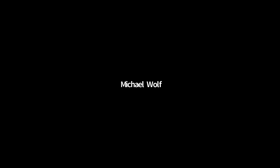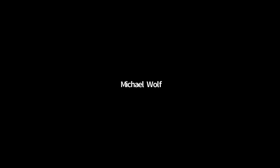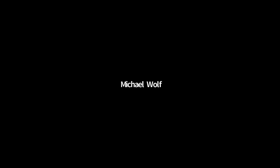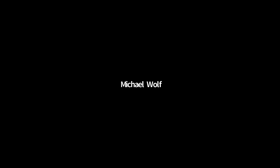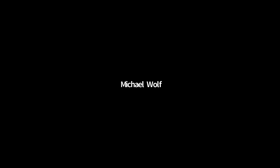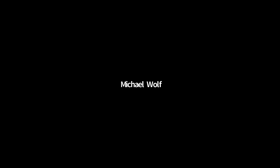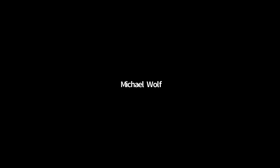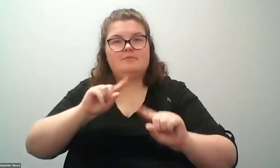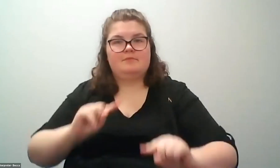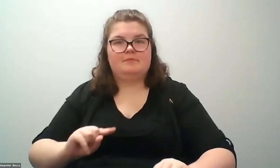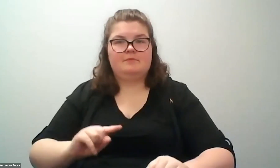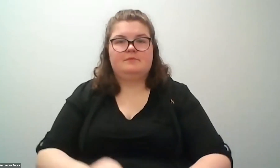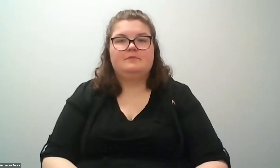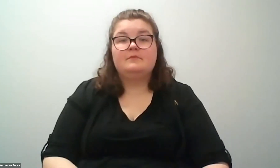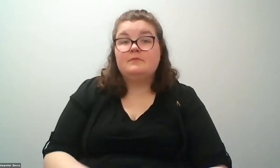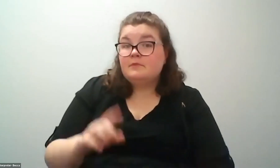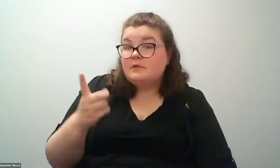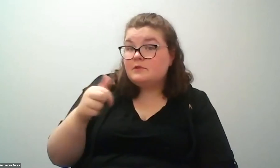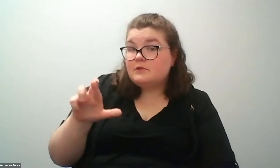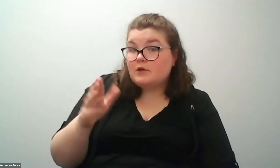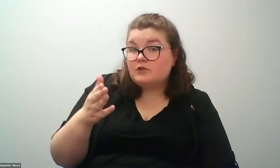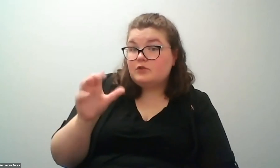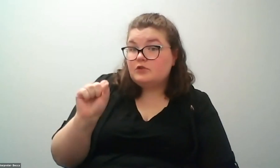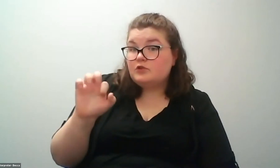can call up Dr. Serper. I